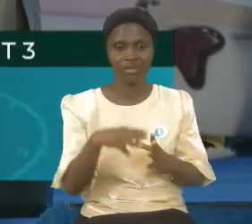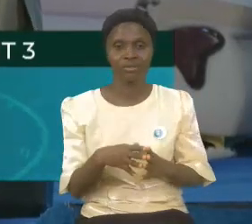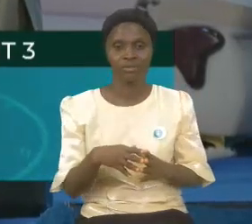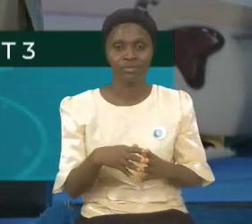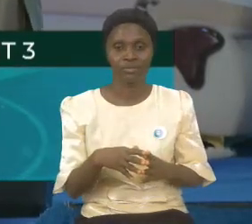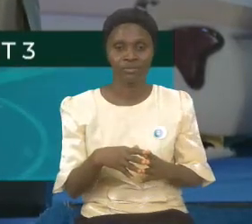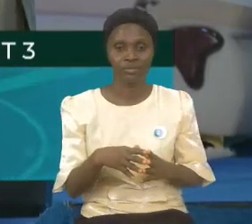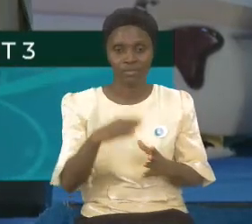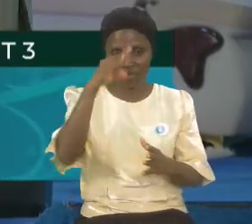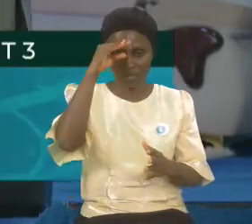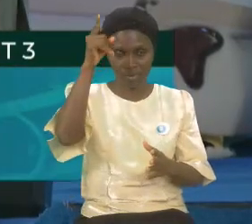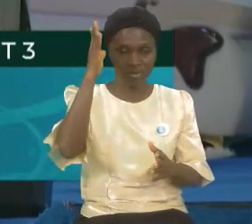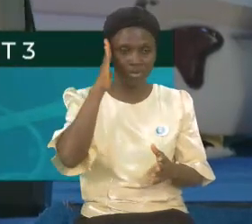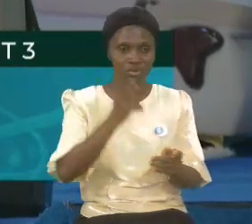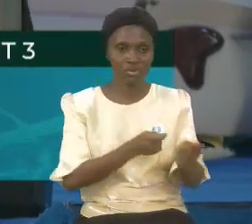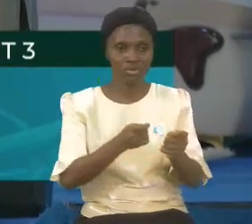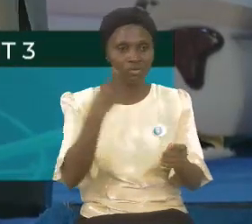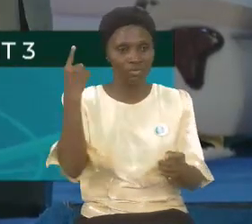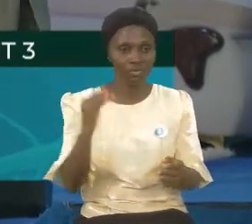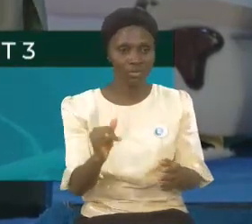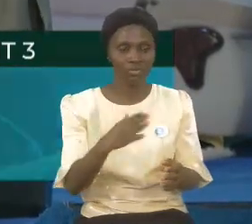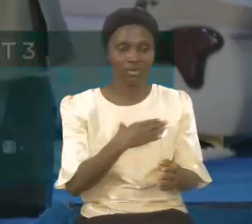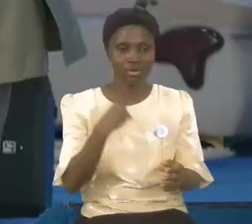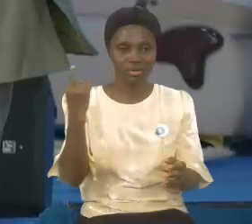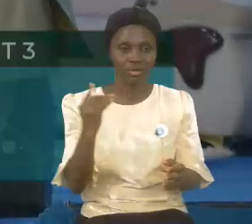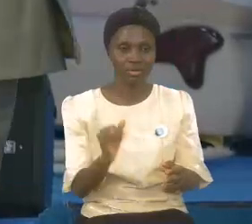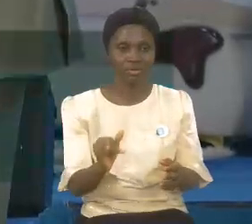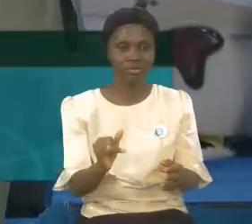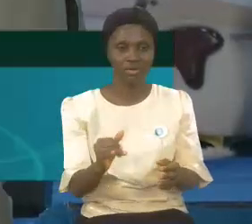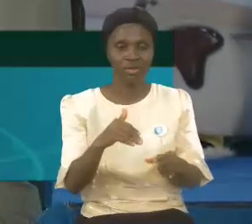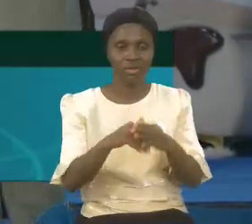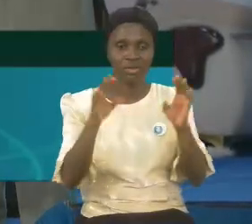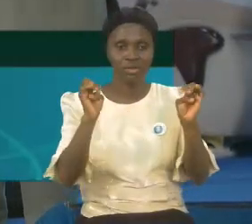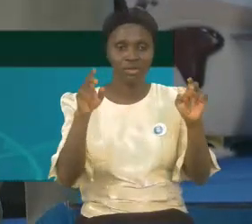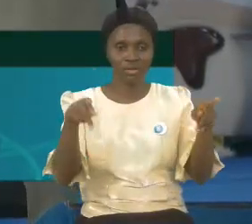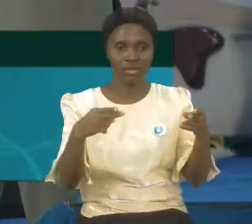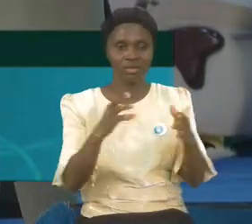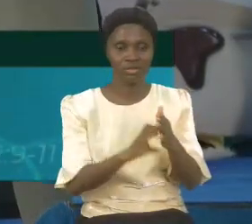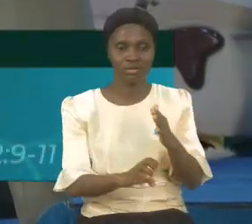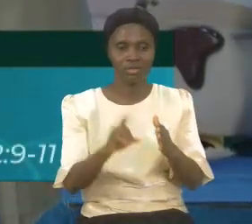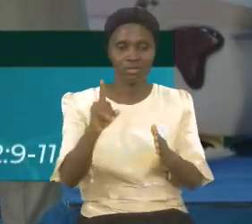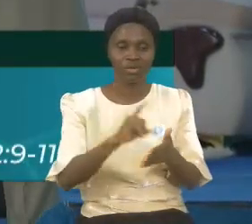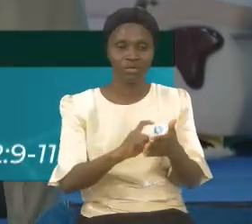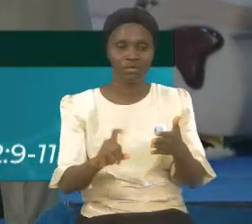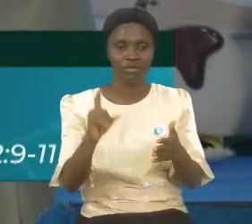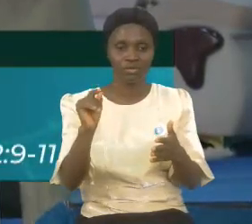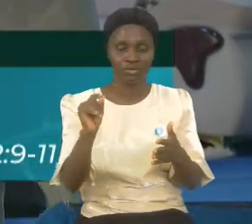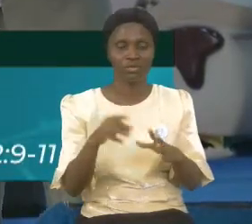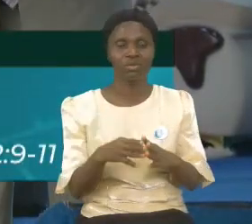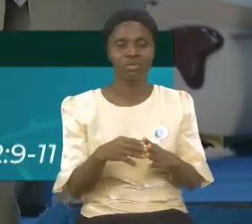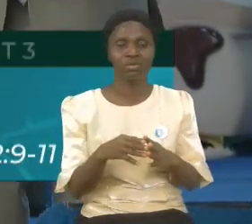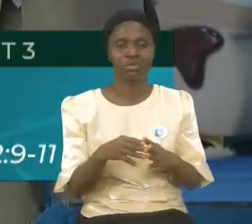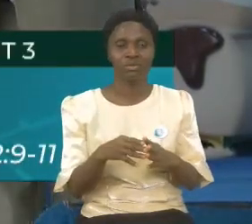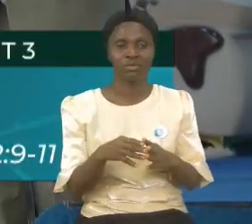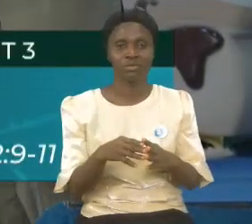reign forever and ever. And as we look at Ephesians chapter 1, reading from verse 20, Ephesians chapter